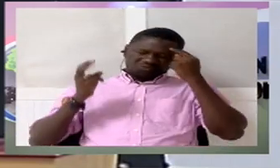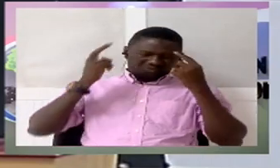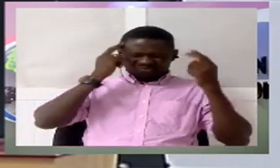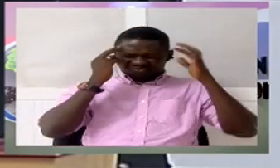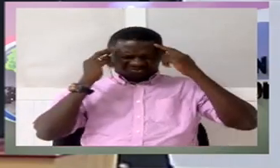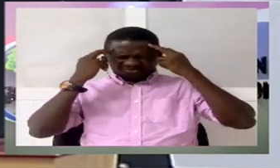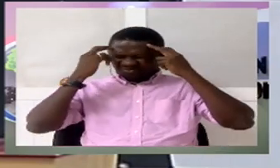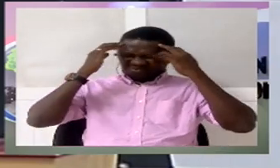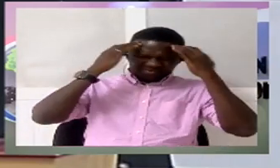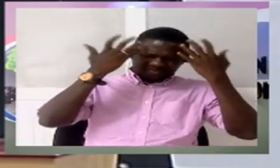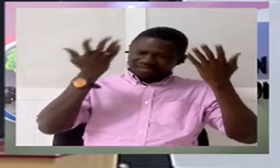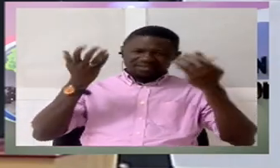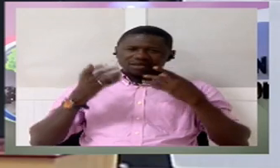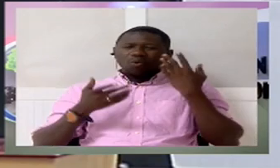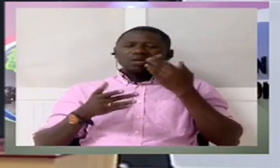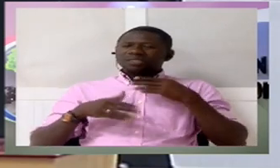were frustrated